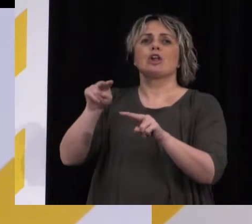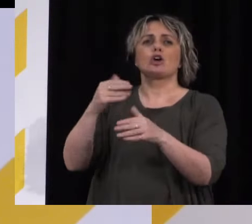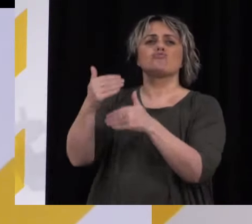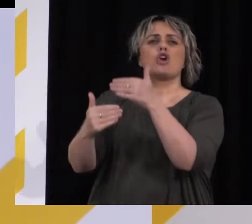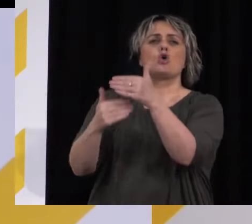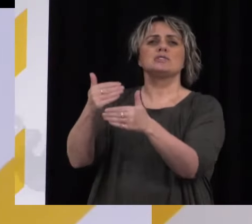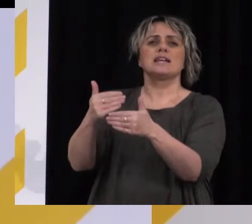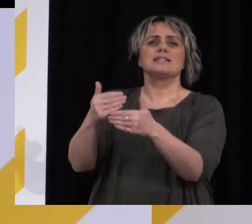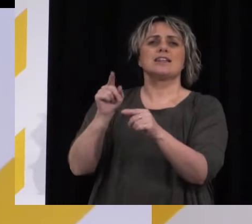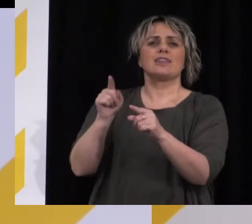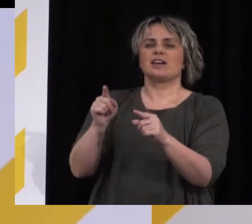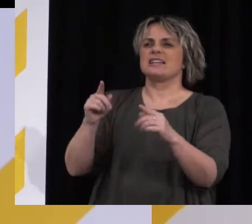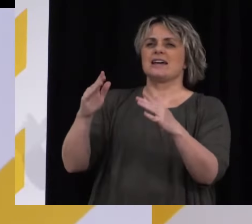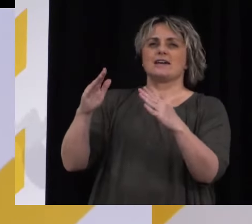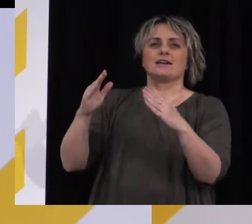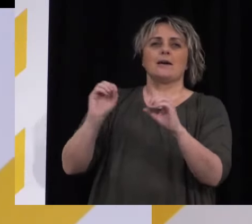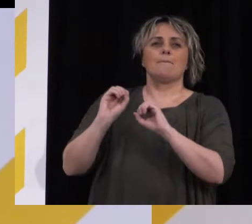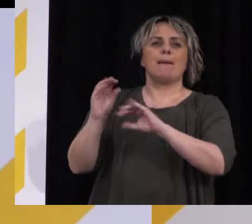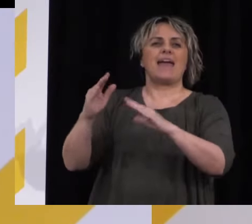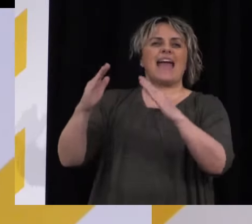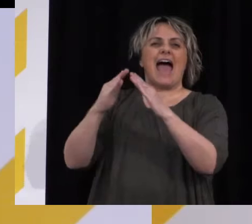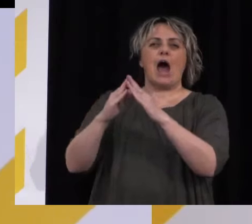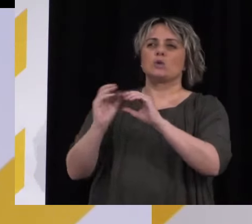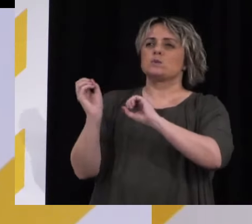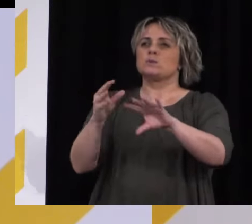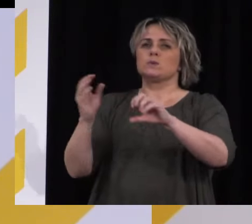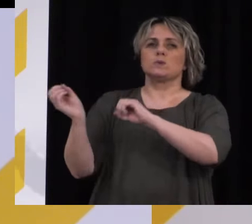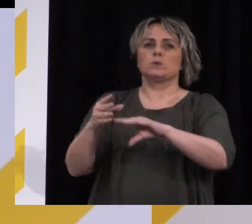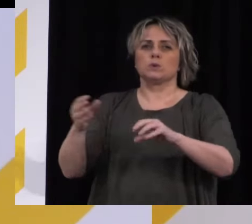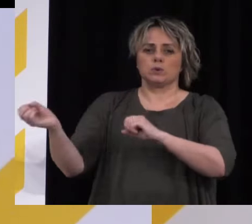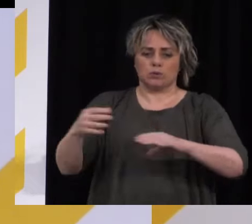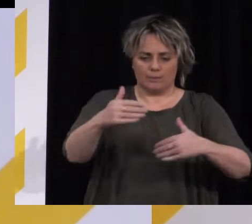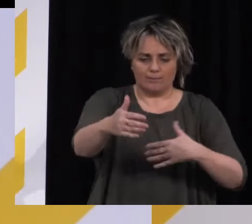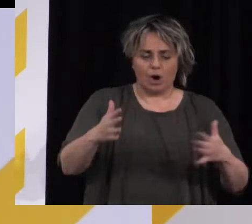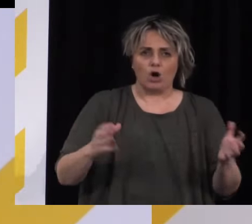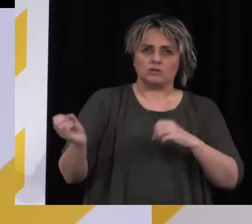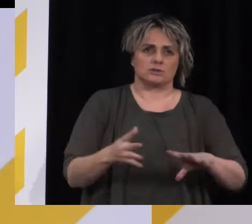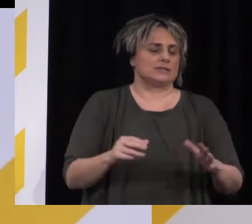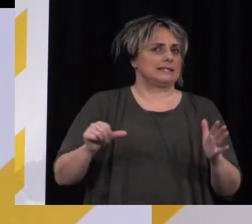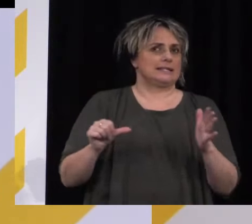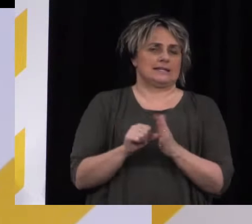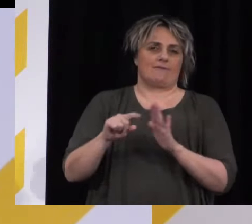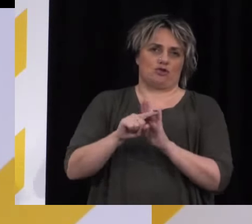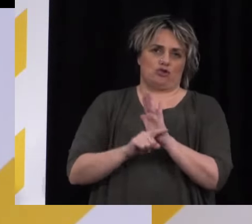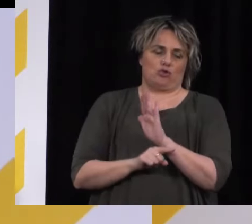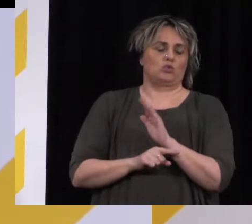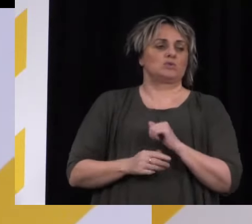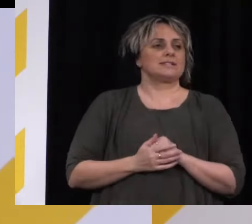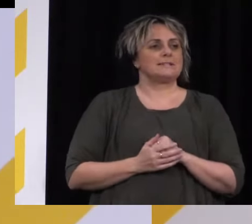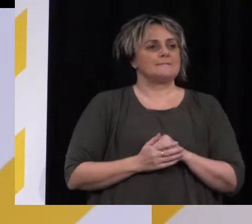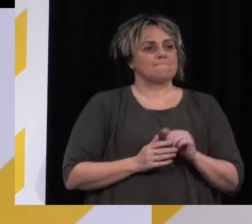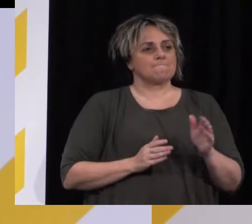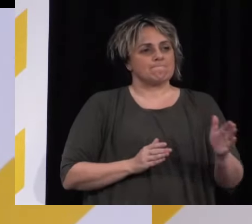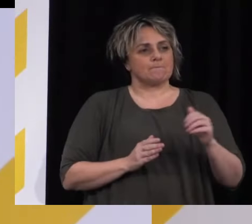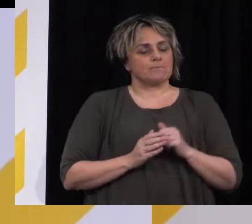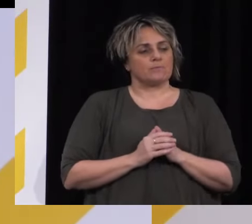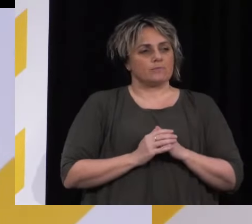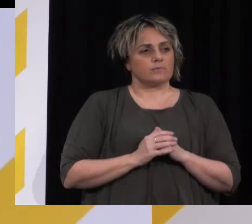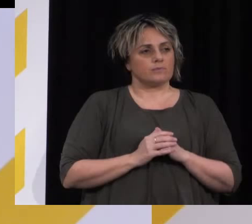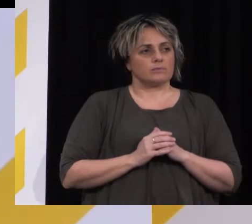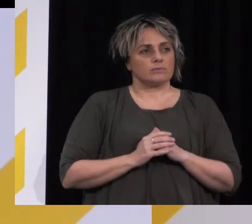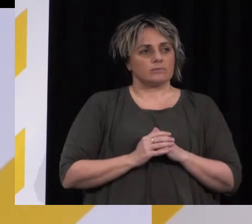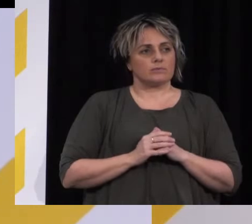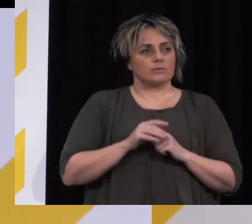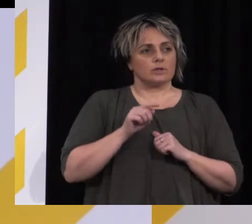processing and pack houses. They're very, very stringent, but also all of the timing issues as well. Is there any sense in which there could be